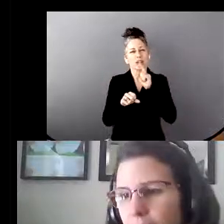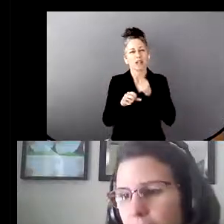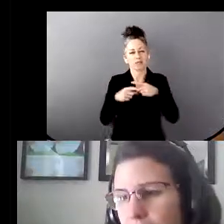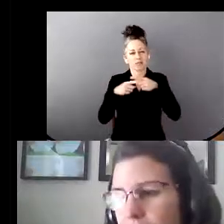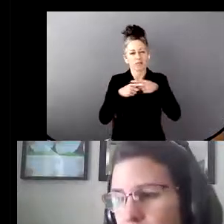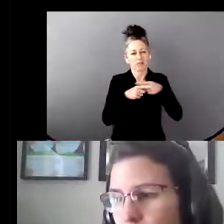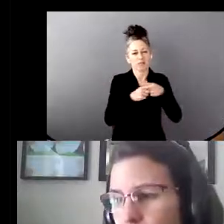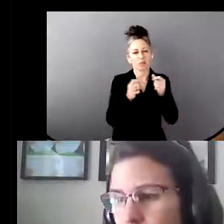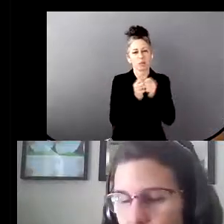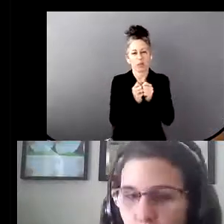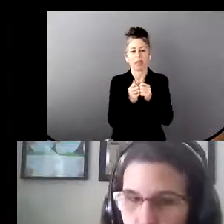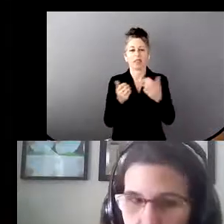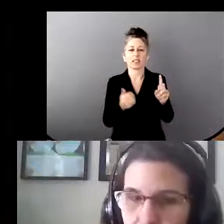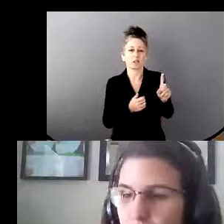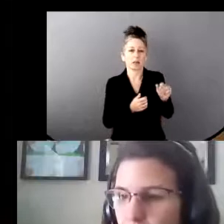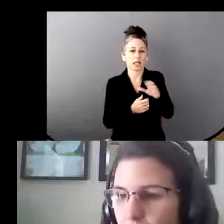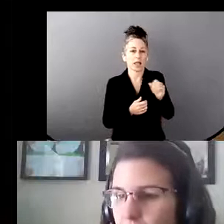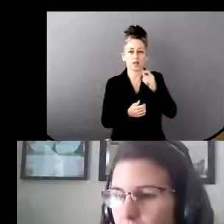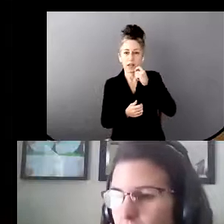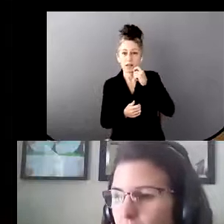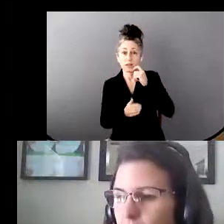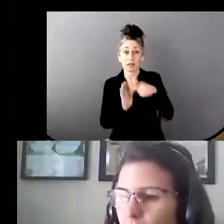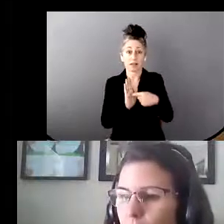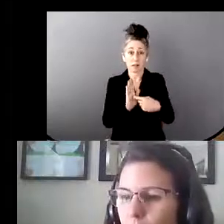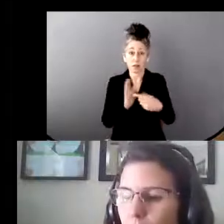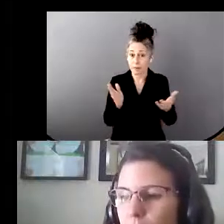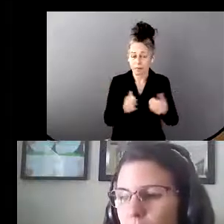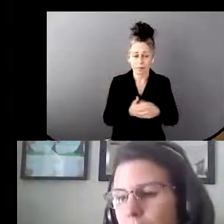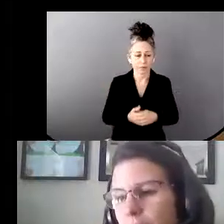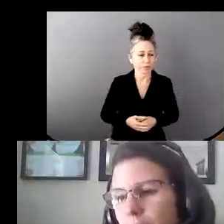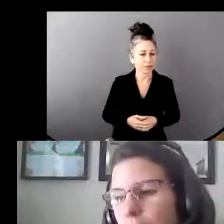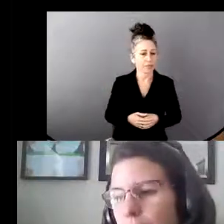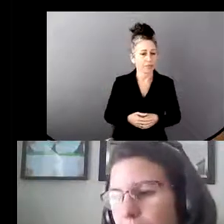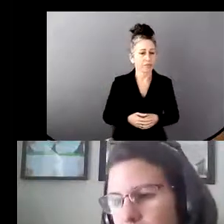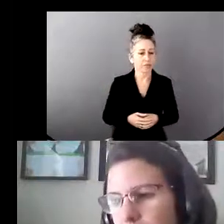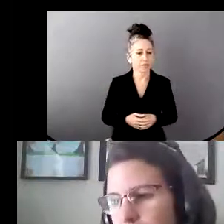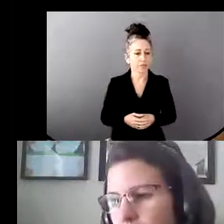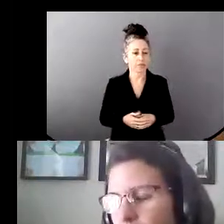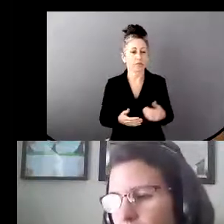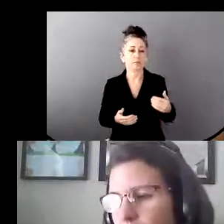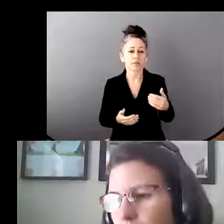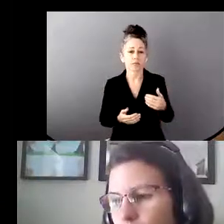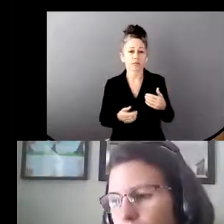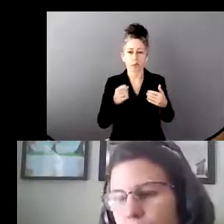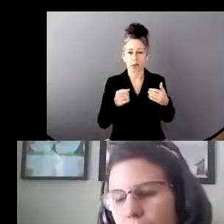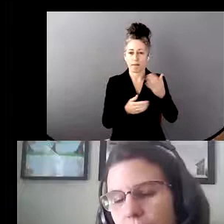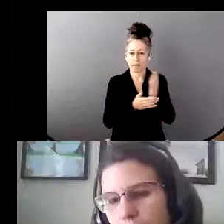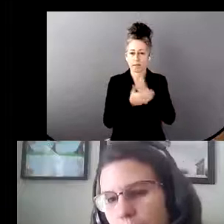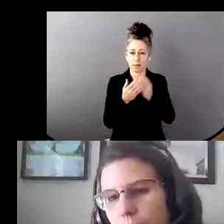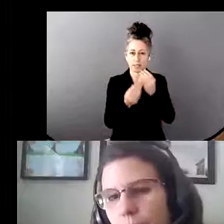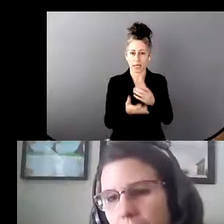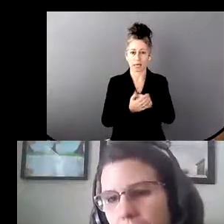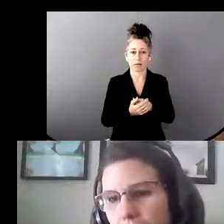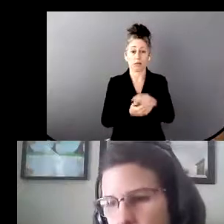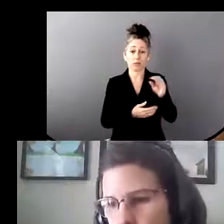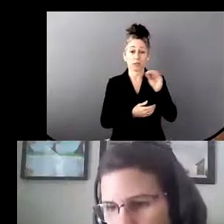share an example to illustrate what I mean by that. So on the screen, there are some data on the percentage of people